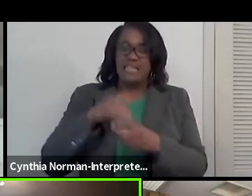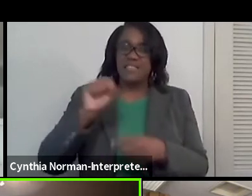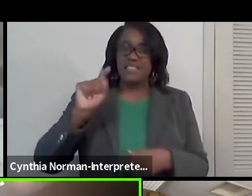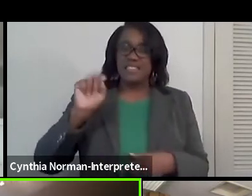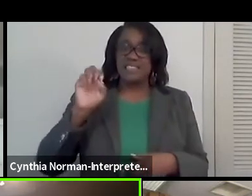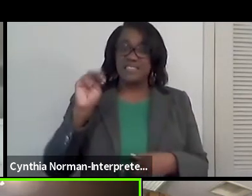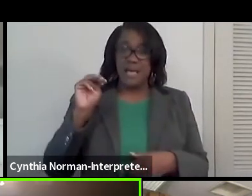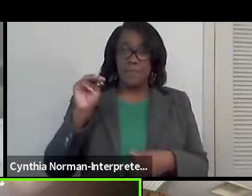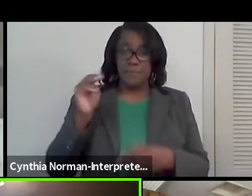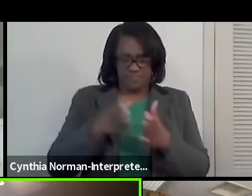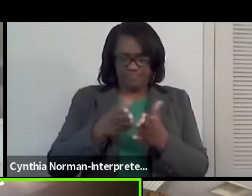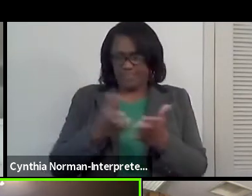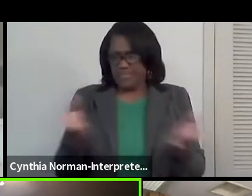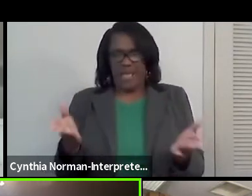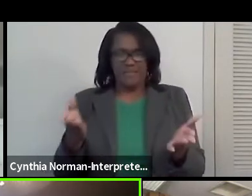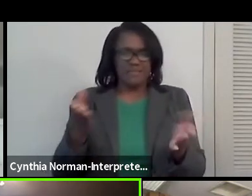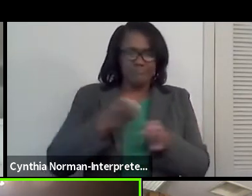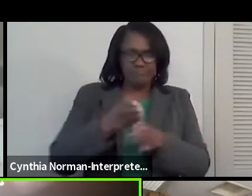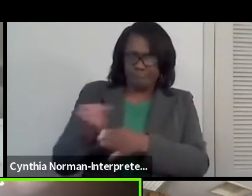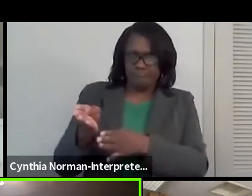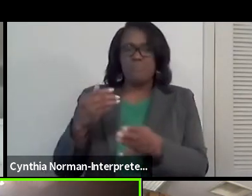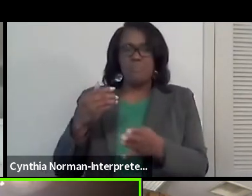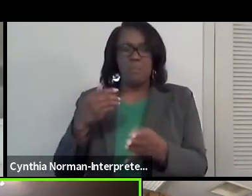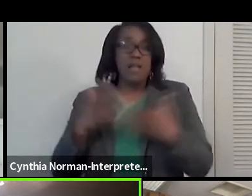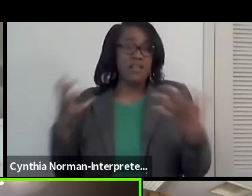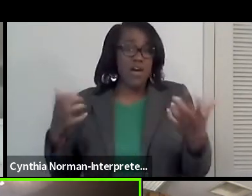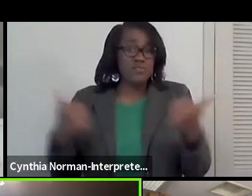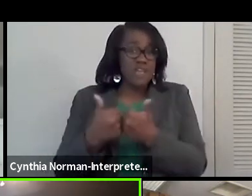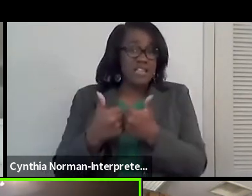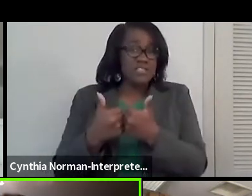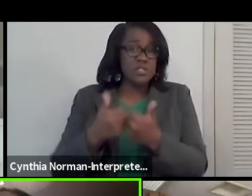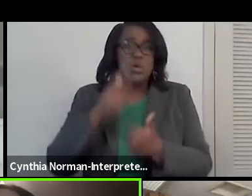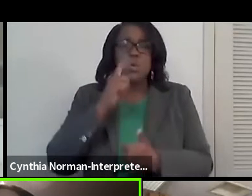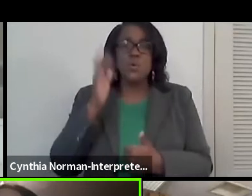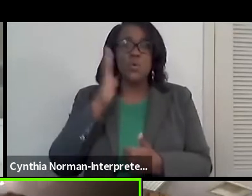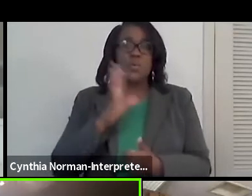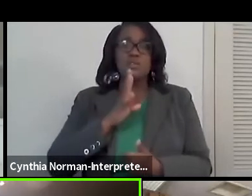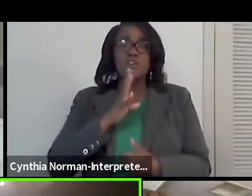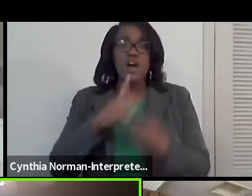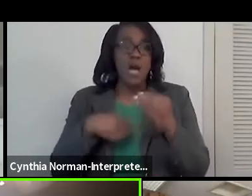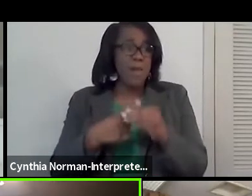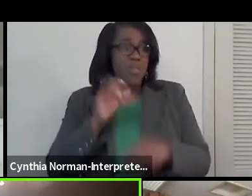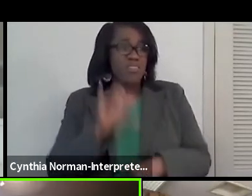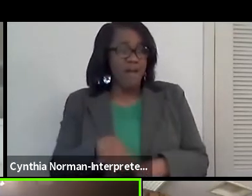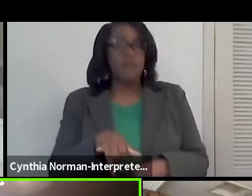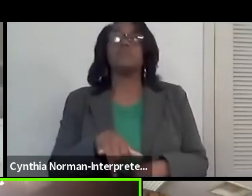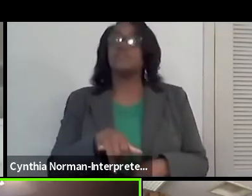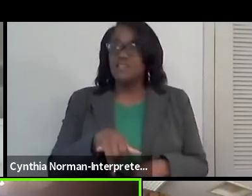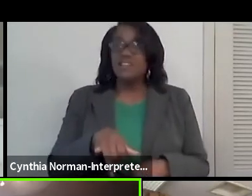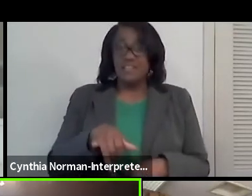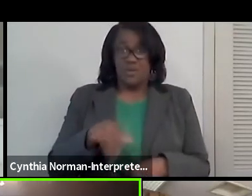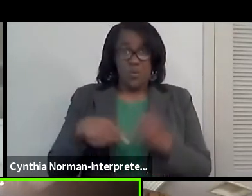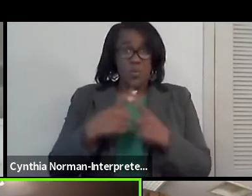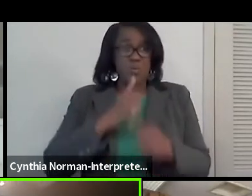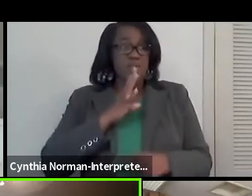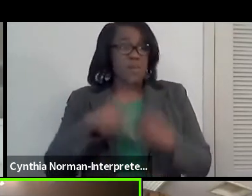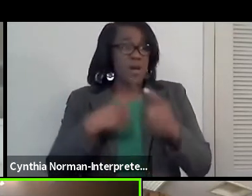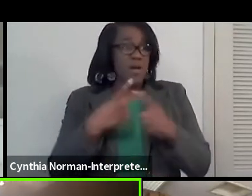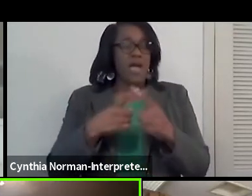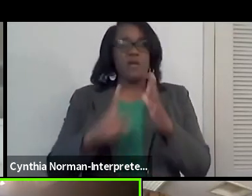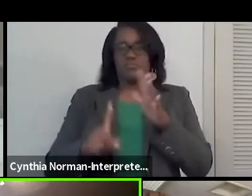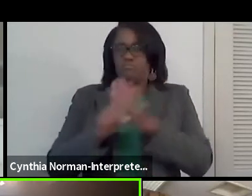lot of challenges, and speaking up about those challenges has brought more challenges. So I think that this is an incredibly